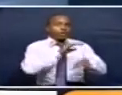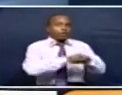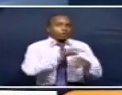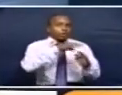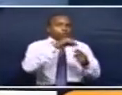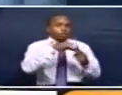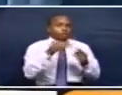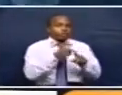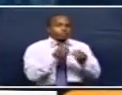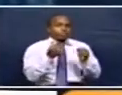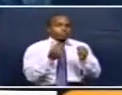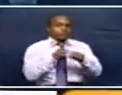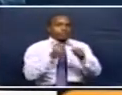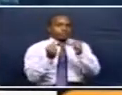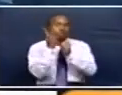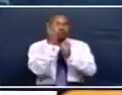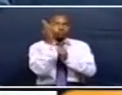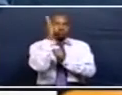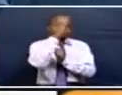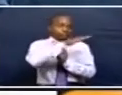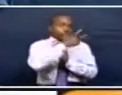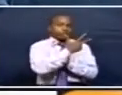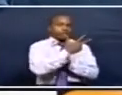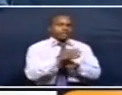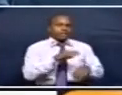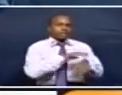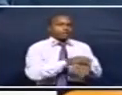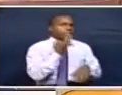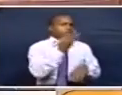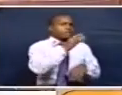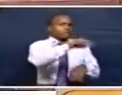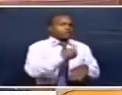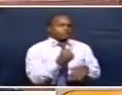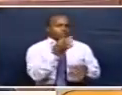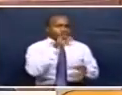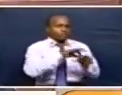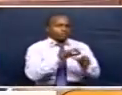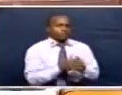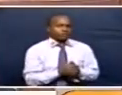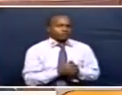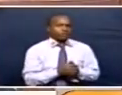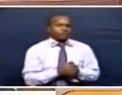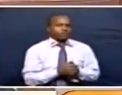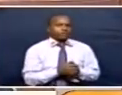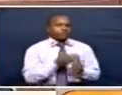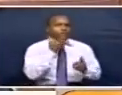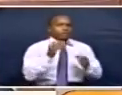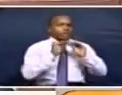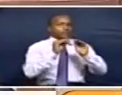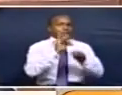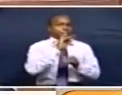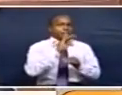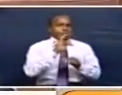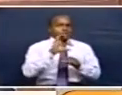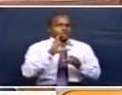running from 12 o'clock to 3 o'clock, got 300,000 votes. She better teach IBC how to do elections.